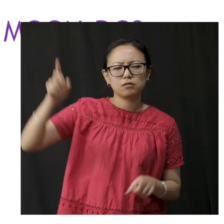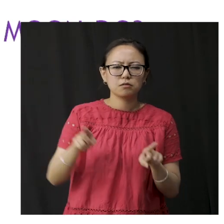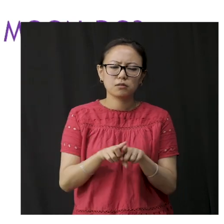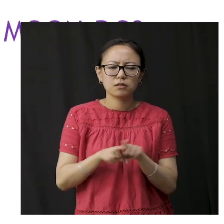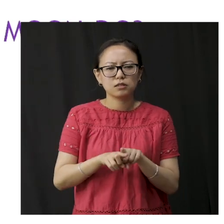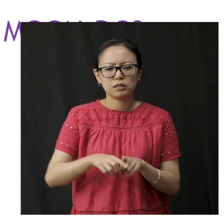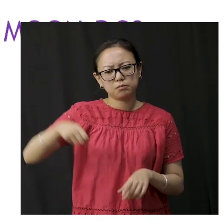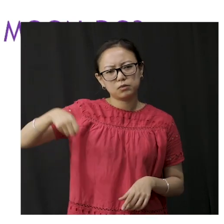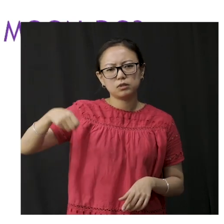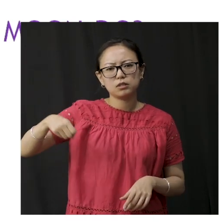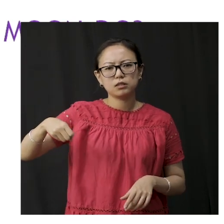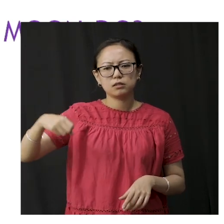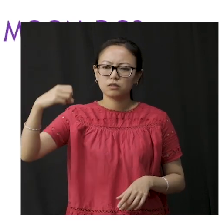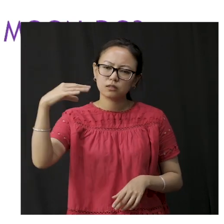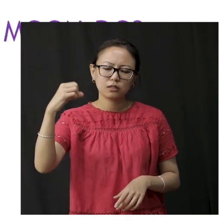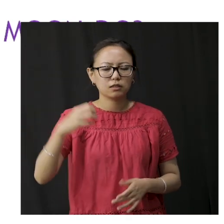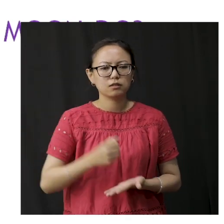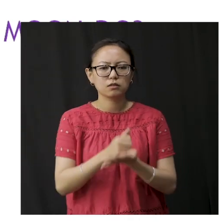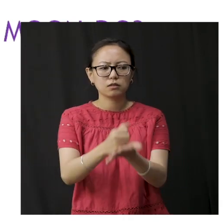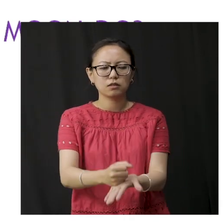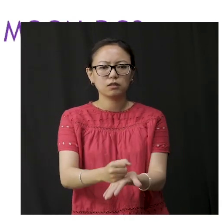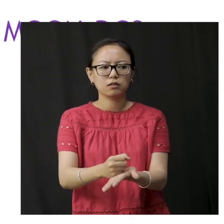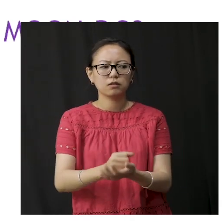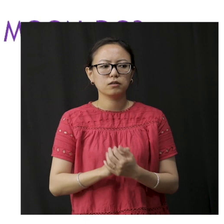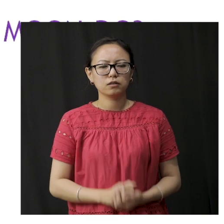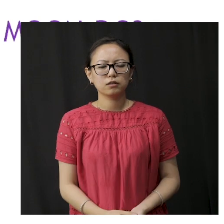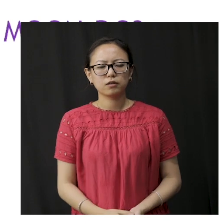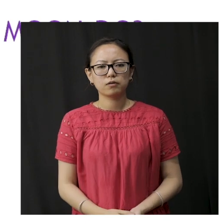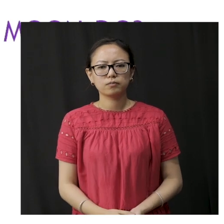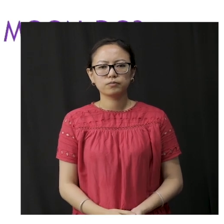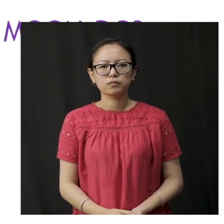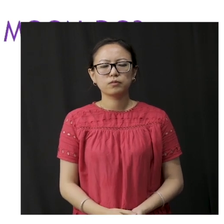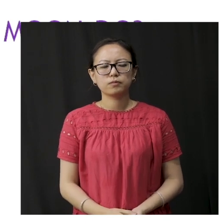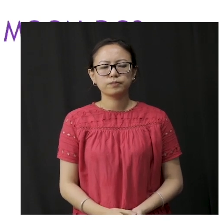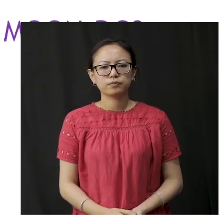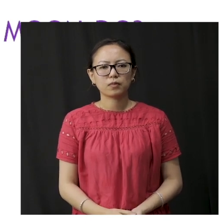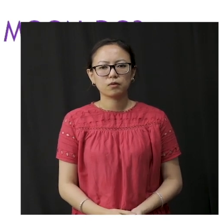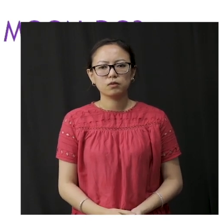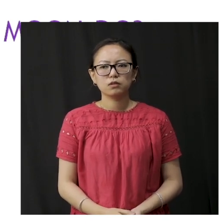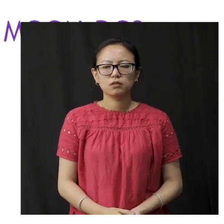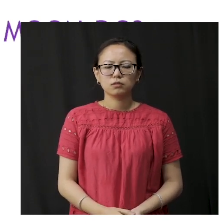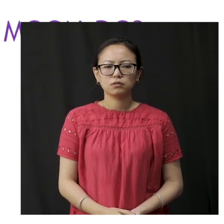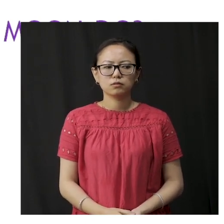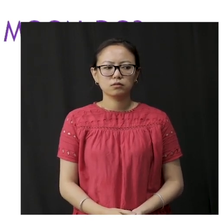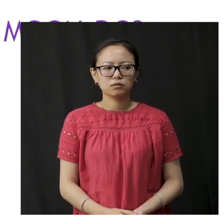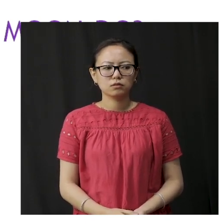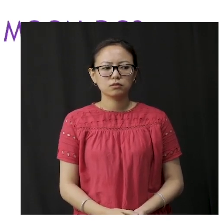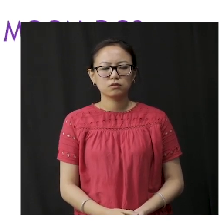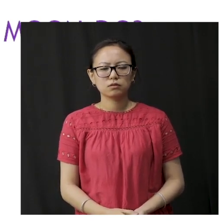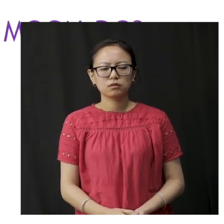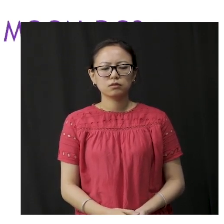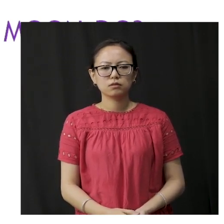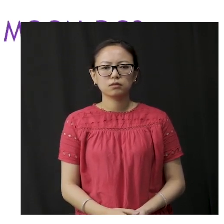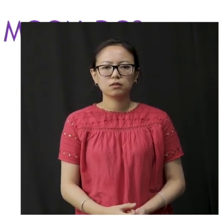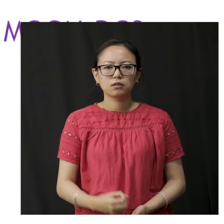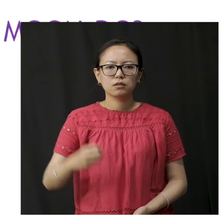in this poem, the sun and the moon are being compared to a lantern. Okay, now what